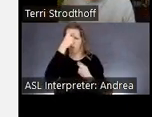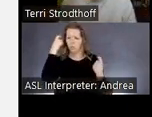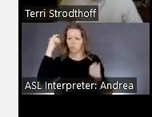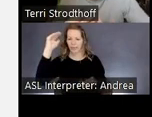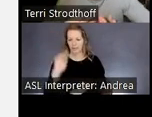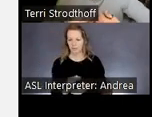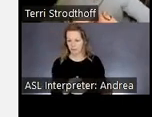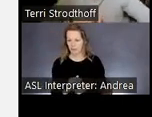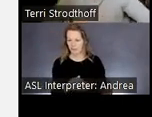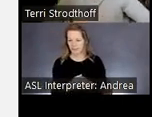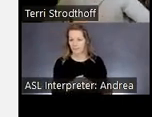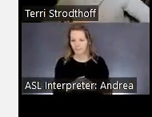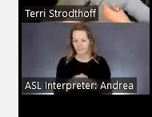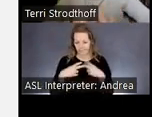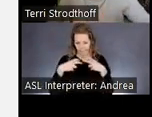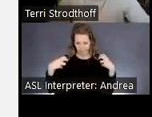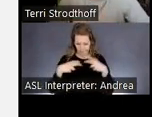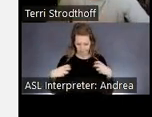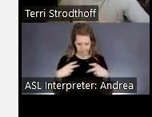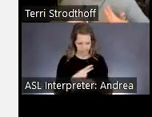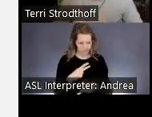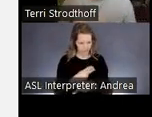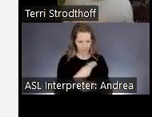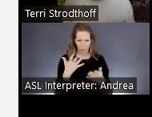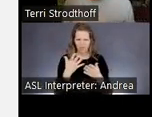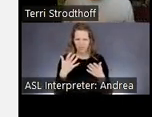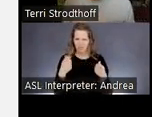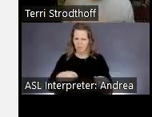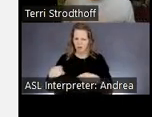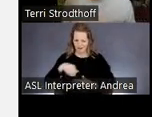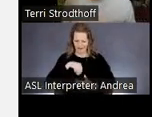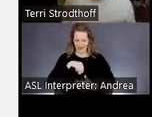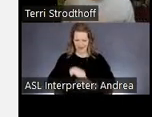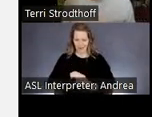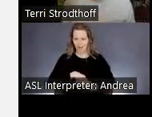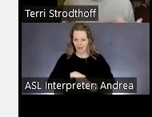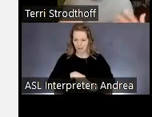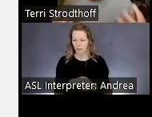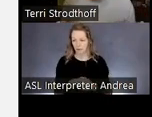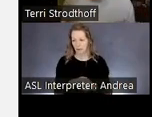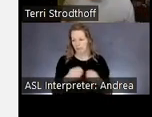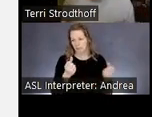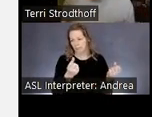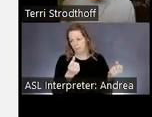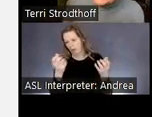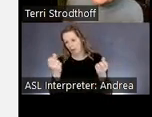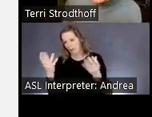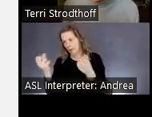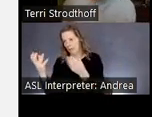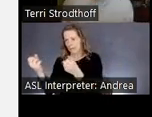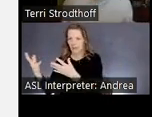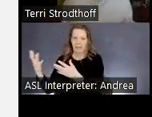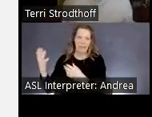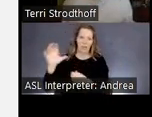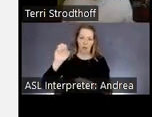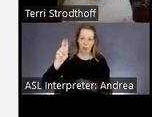happened, it's really about exploring what's going on inside of a person. And we show many hints, many